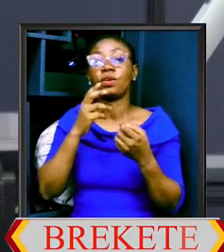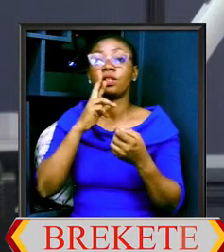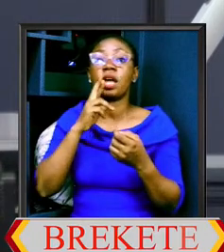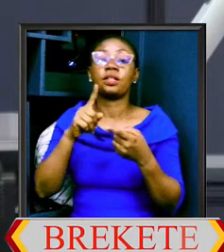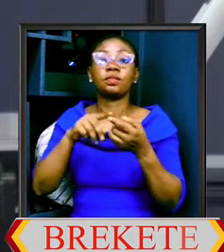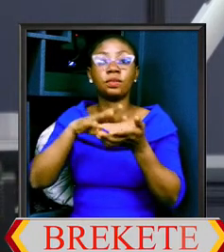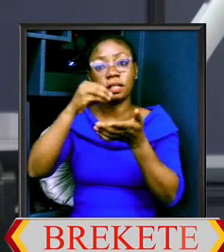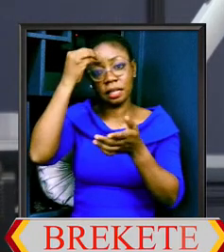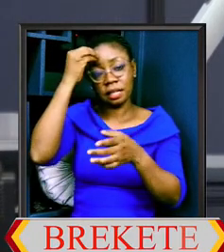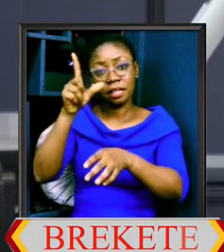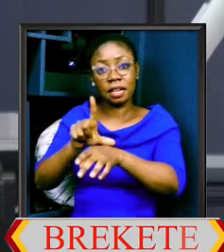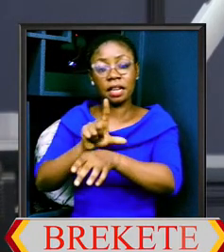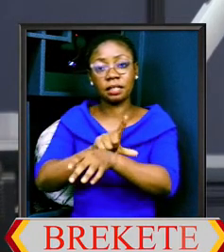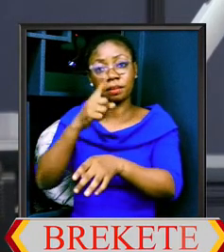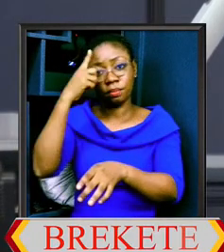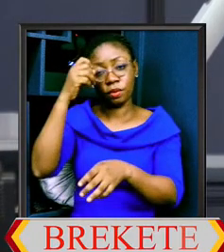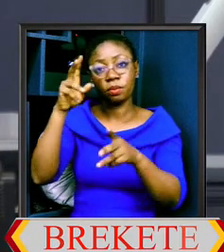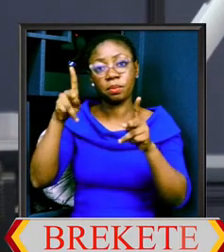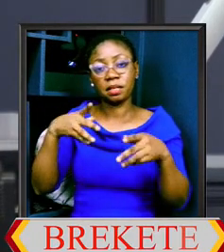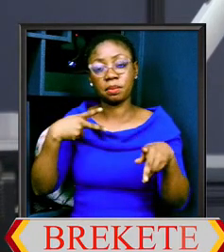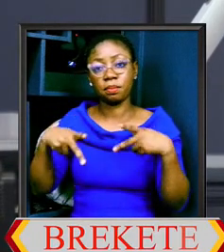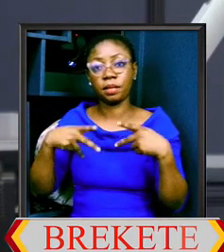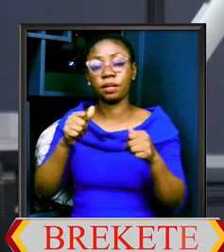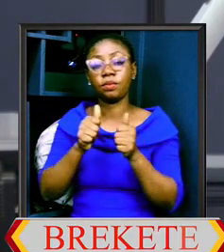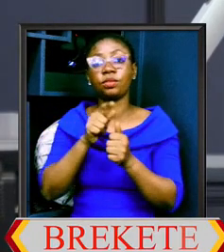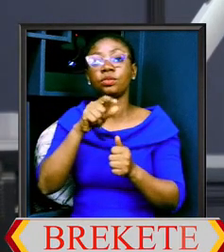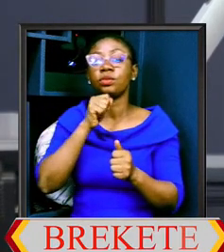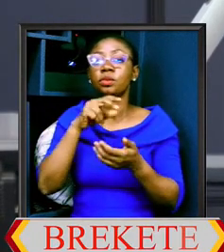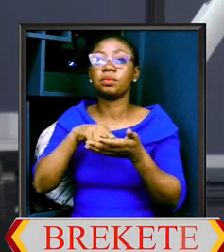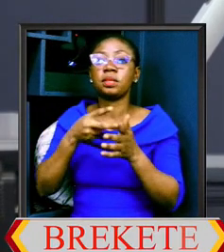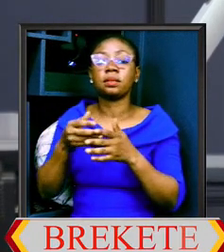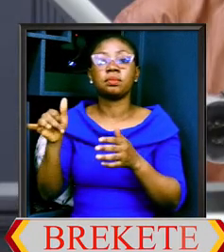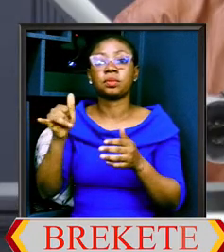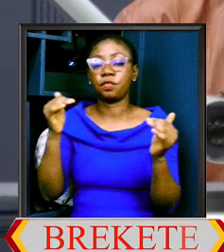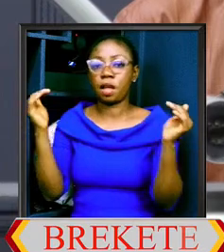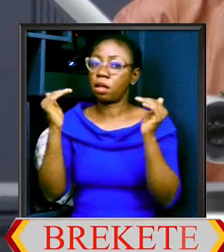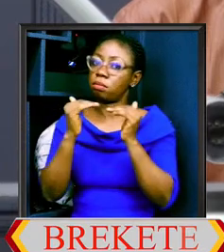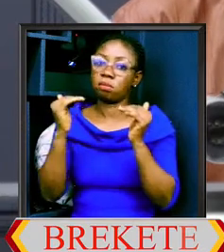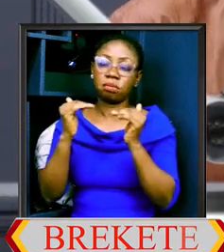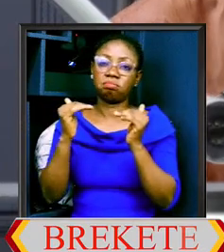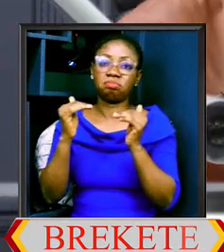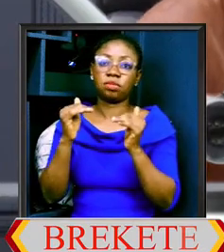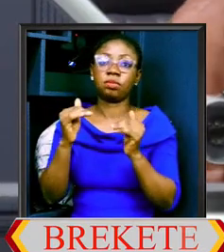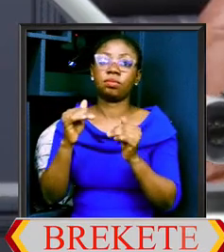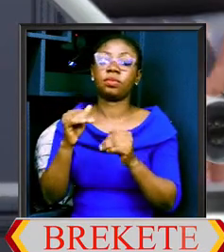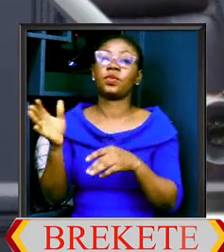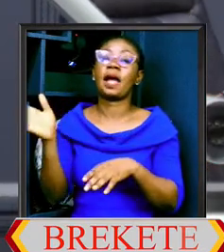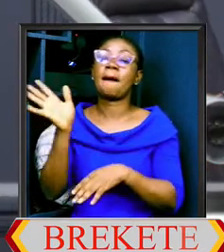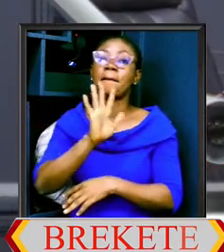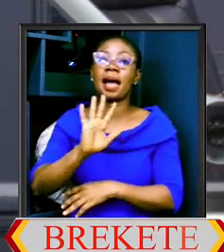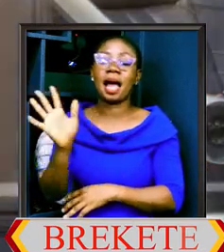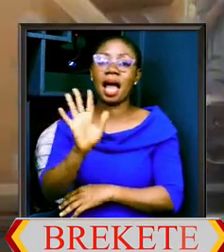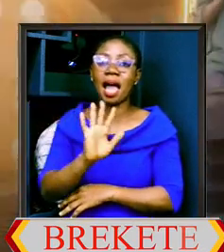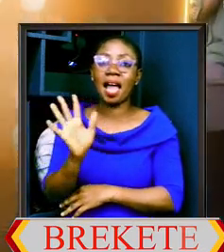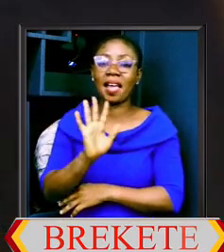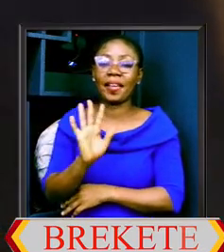a lesson. Because person they play with you, no mean say the person na your mate. When I waiting.